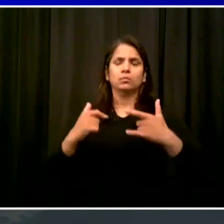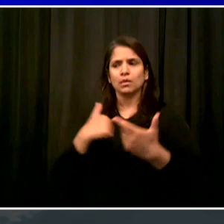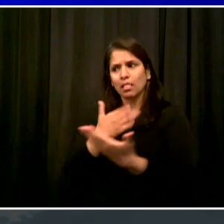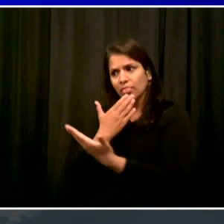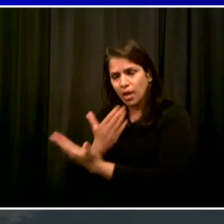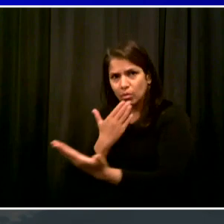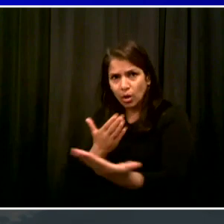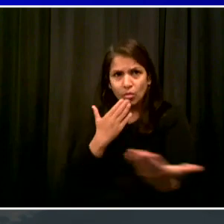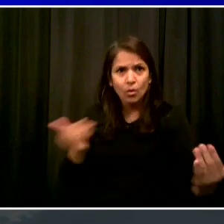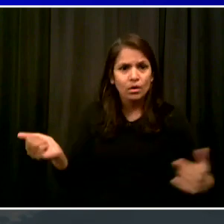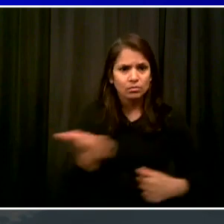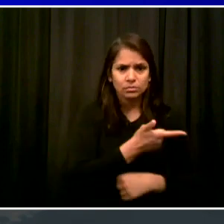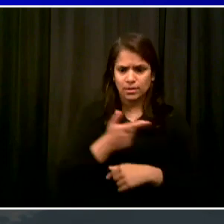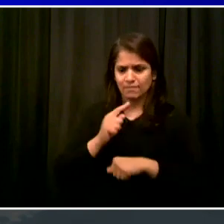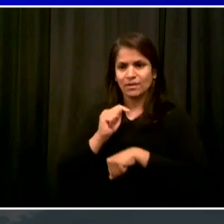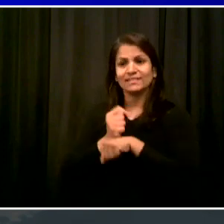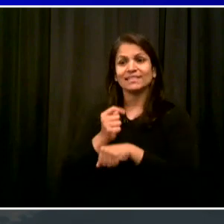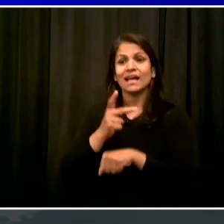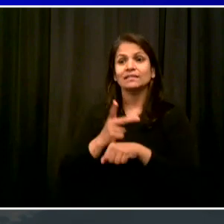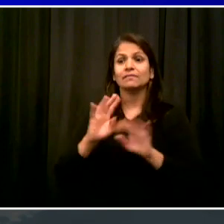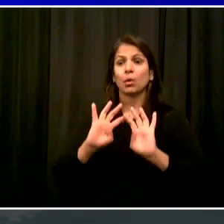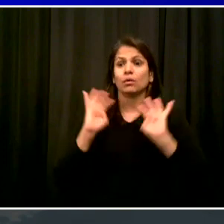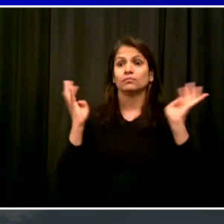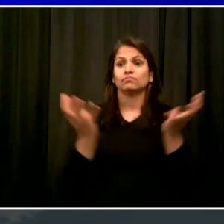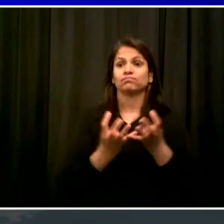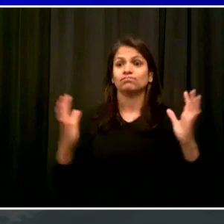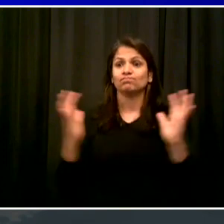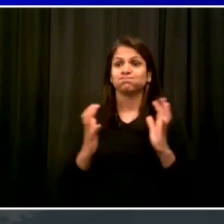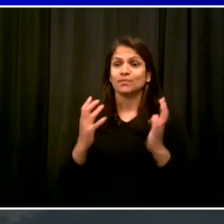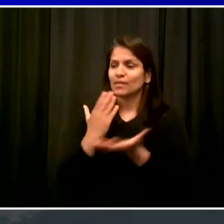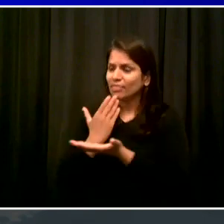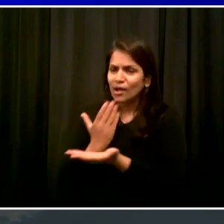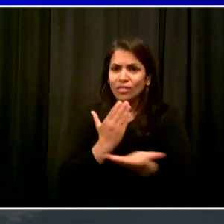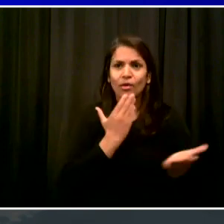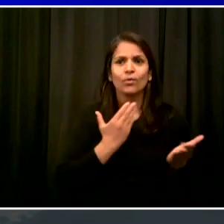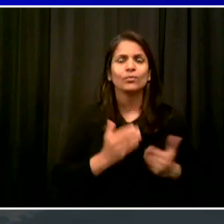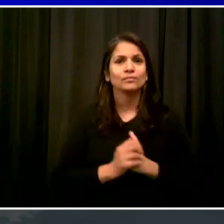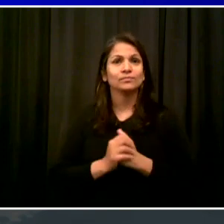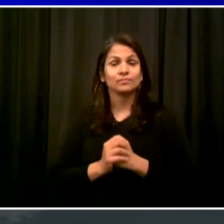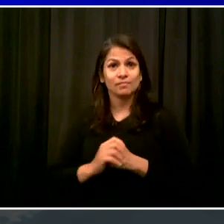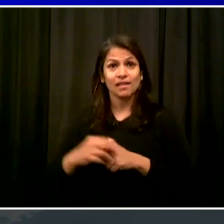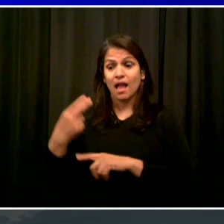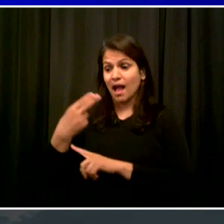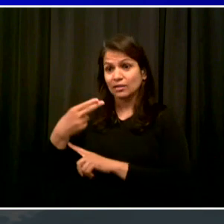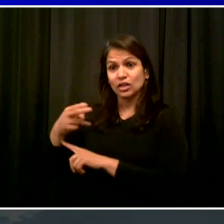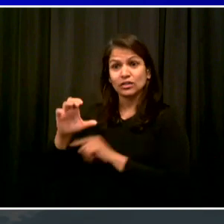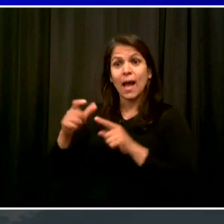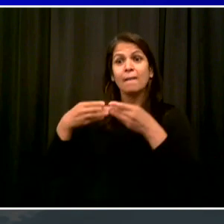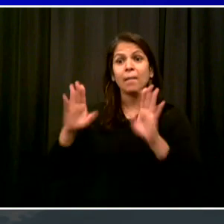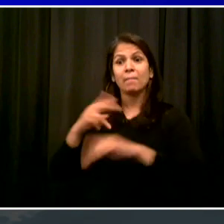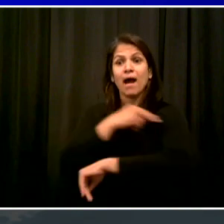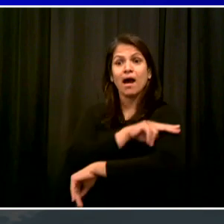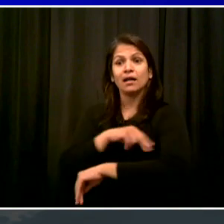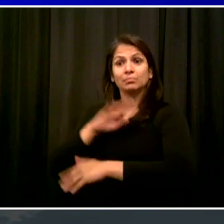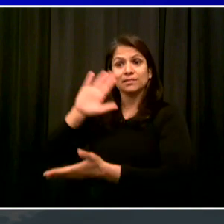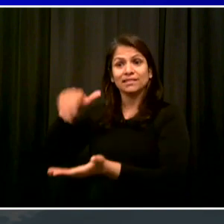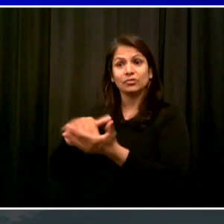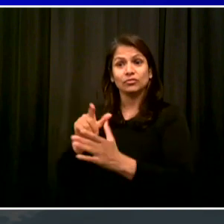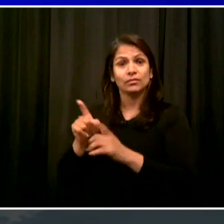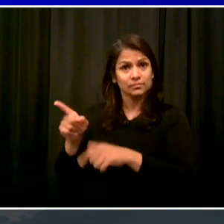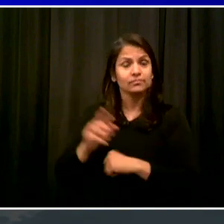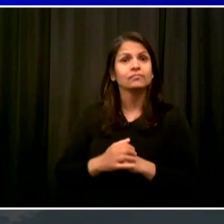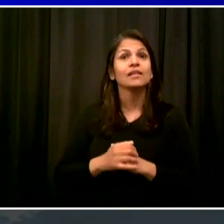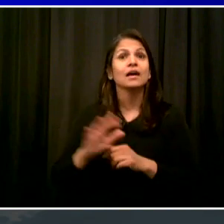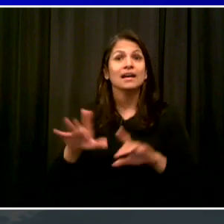our Department of Design and Construction. It's doing amazing work, extraordinarily fast work. These 3 centers will be open this September.